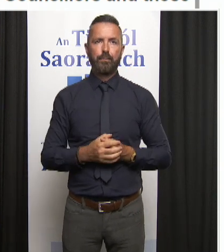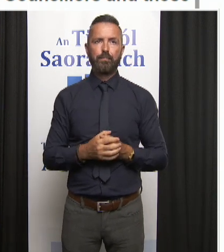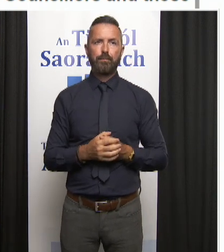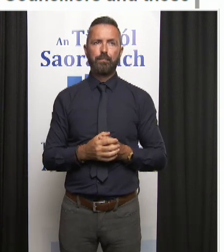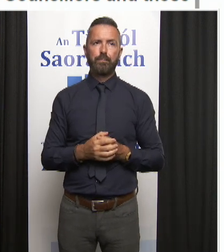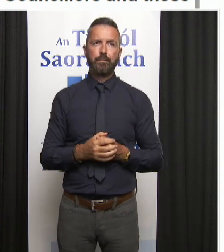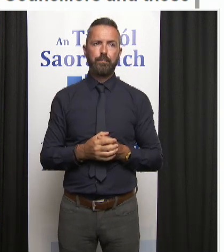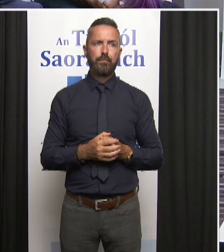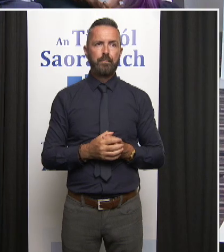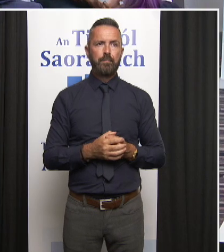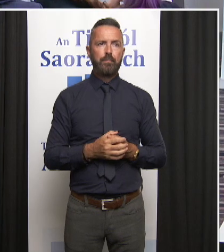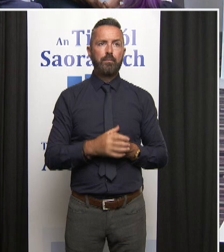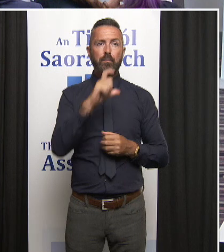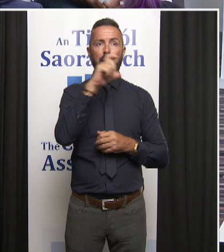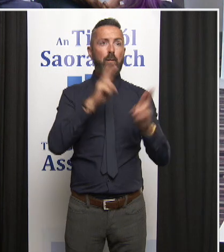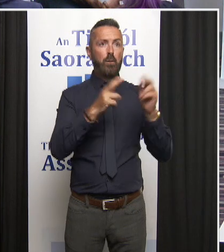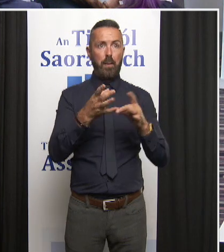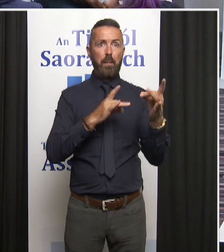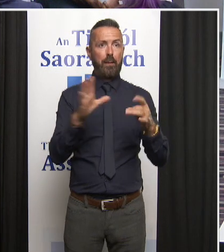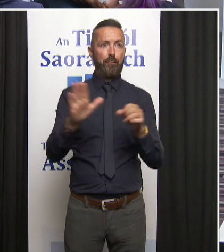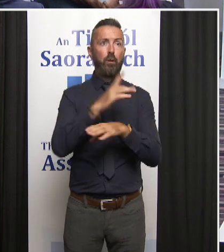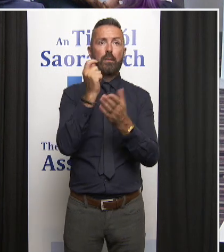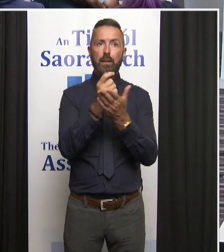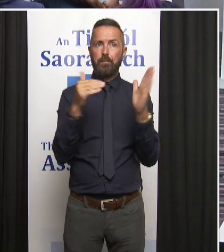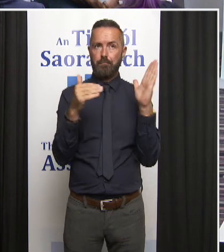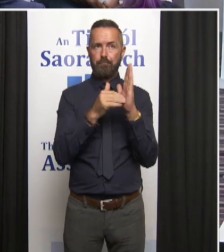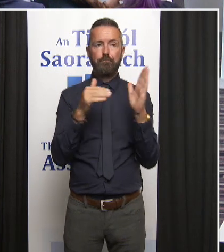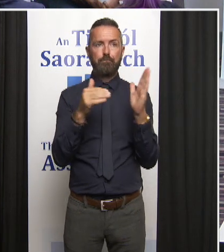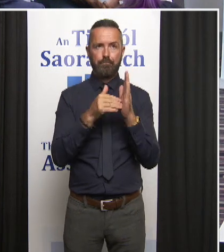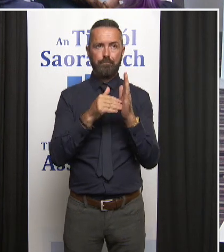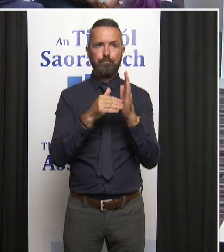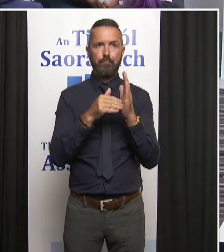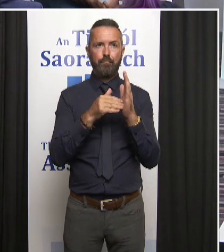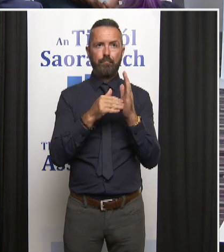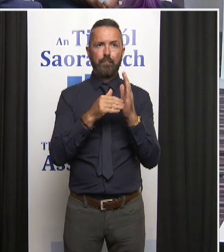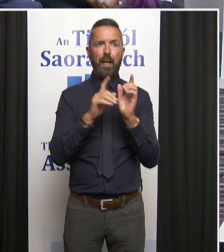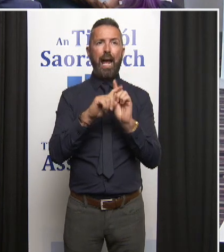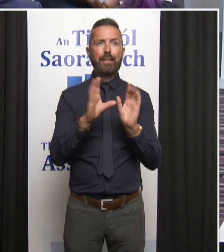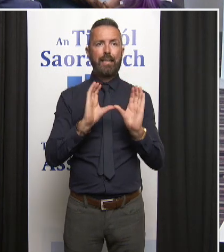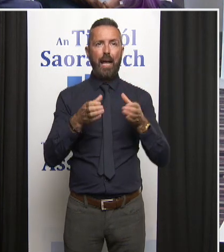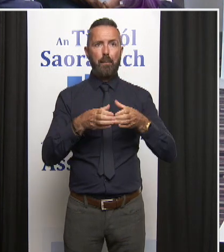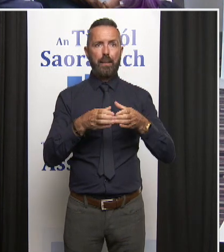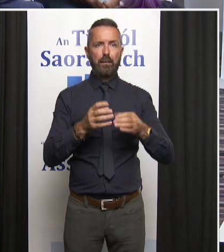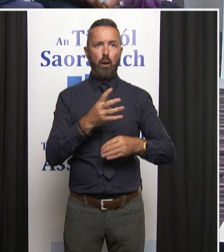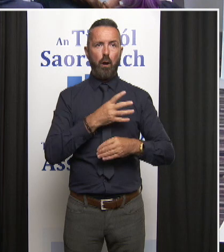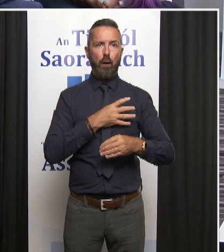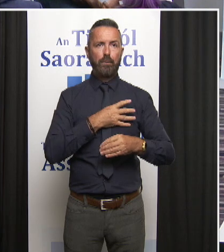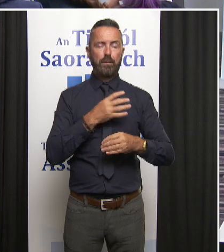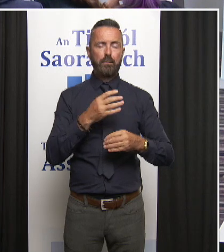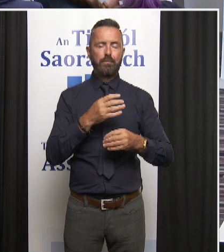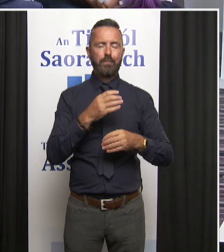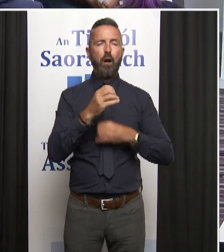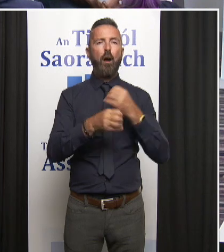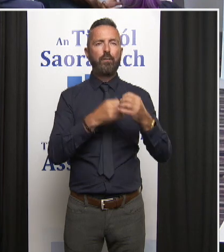Which councillors should be made full-time? We agreed that they should be full-time, that the cabinet or the office of the mayor should be selected